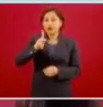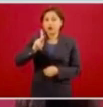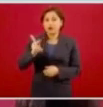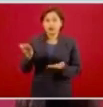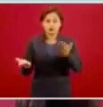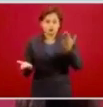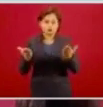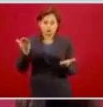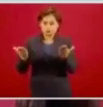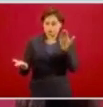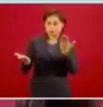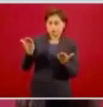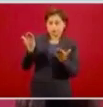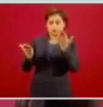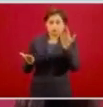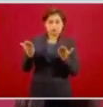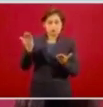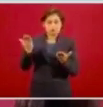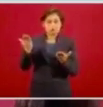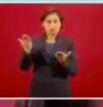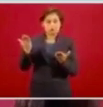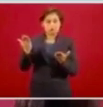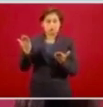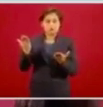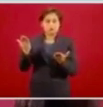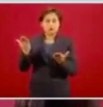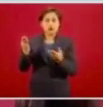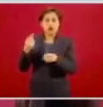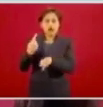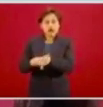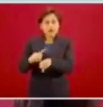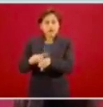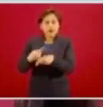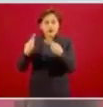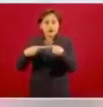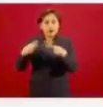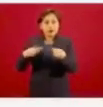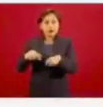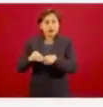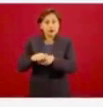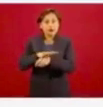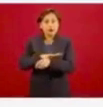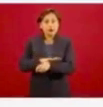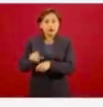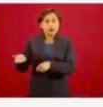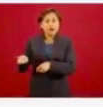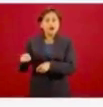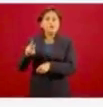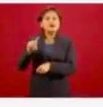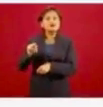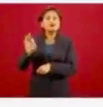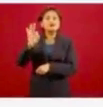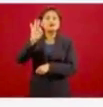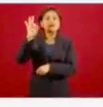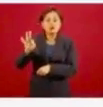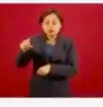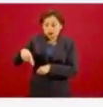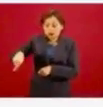lives. But if you compare it to the number of confirmed cases,